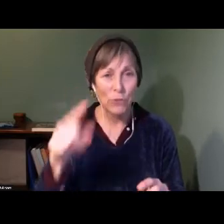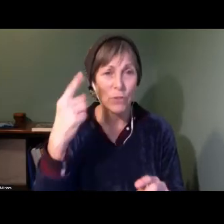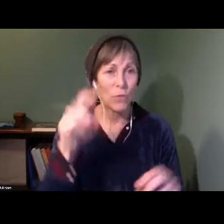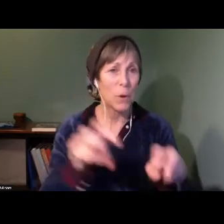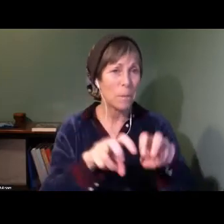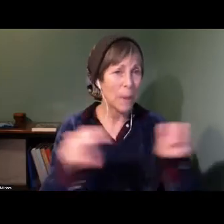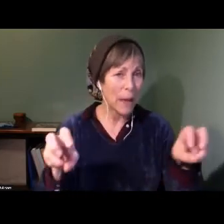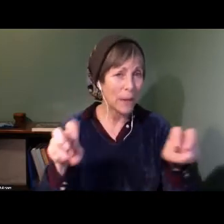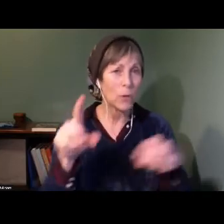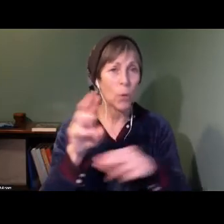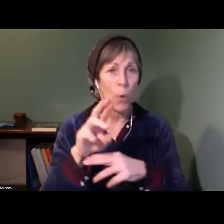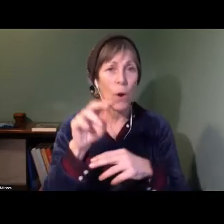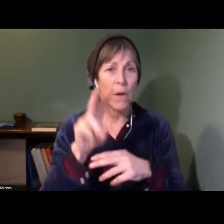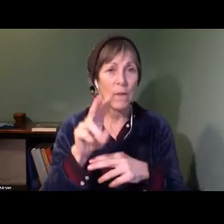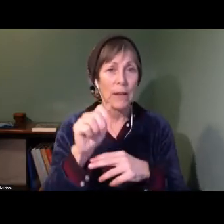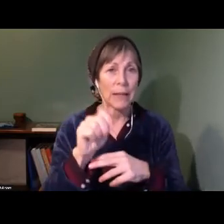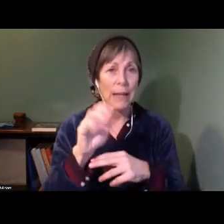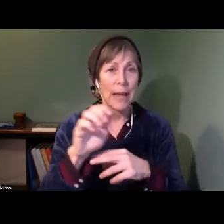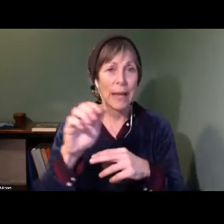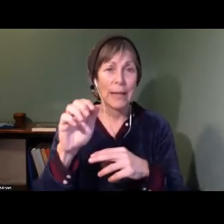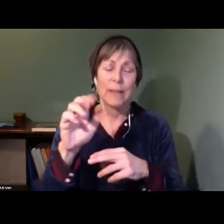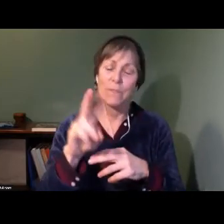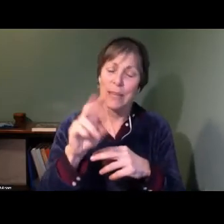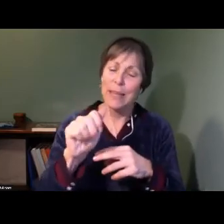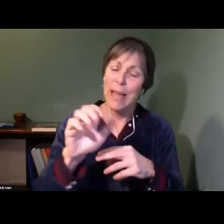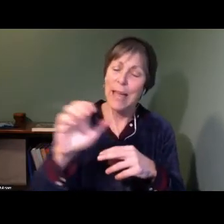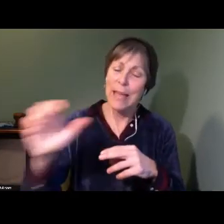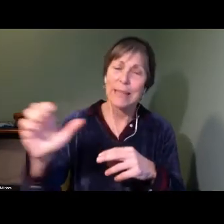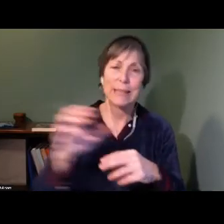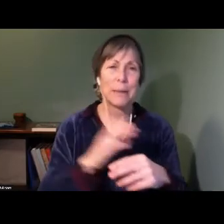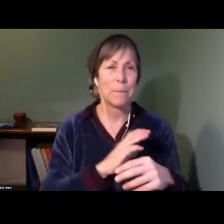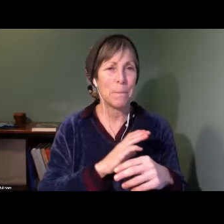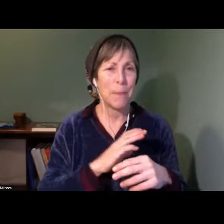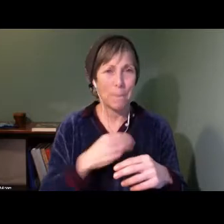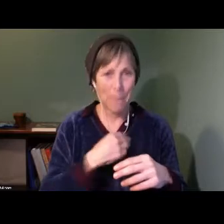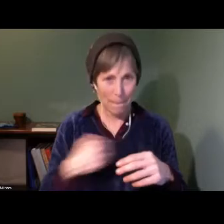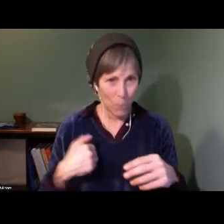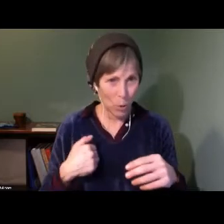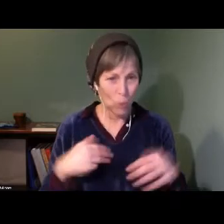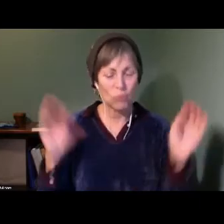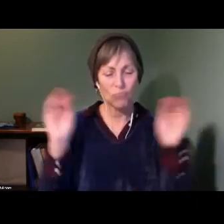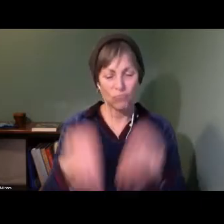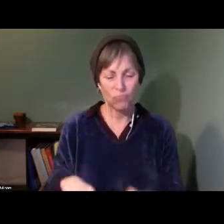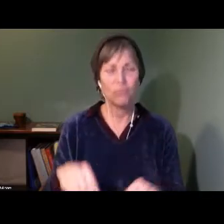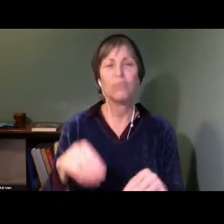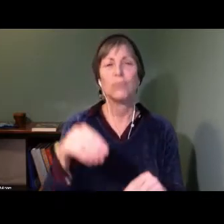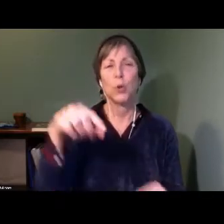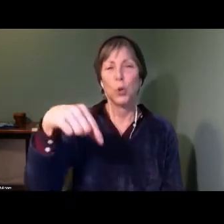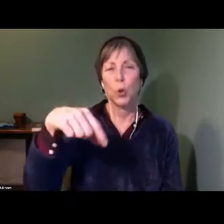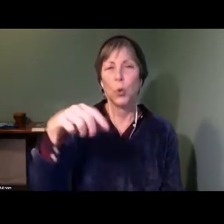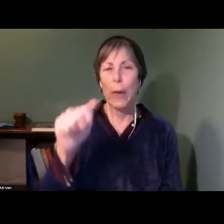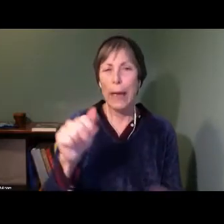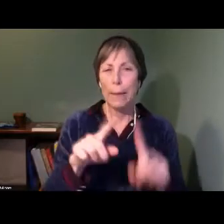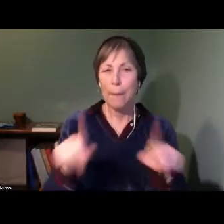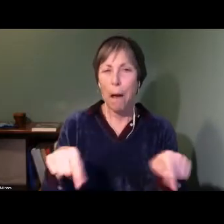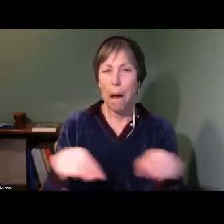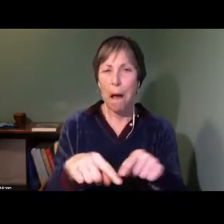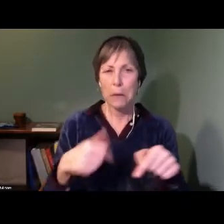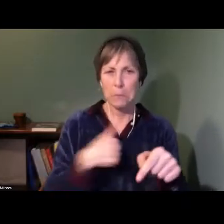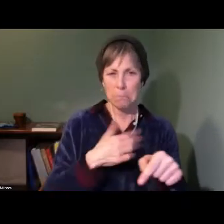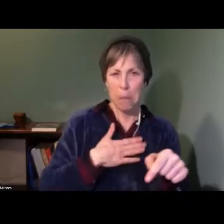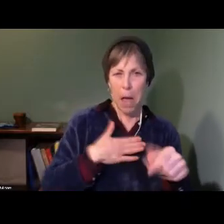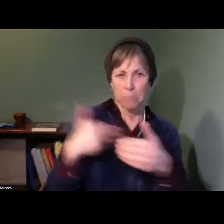members, please put that into the Q&A box. I'll be monitoring the Q&A for questions and we're going to be using the chat